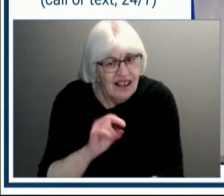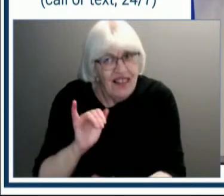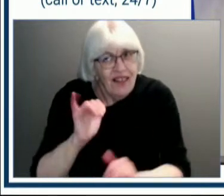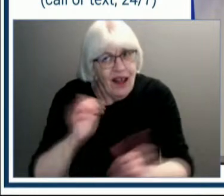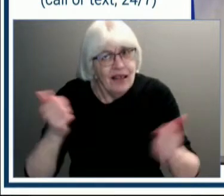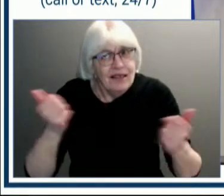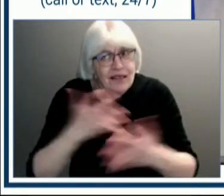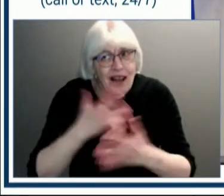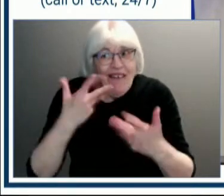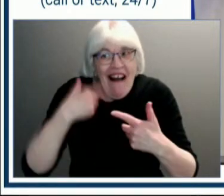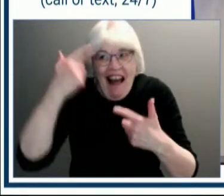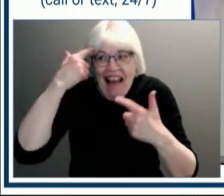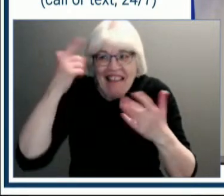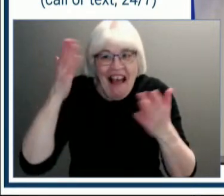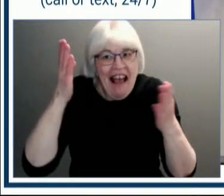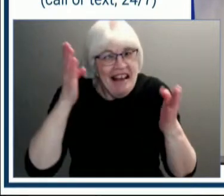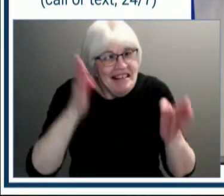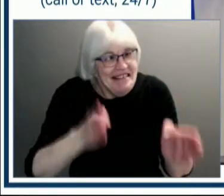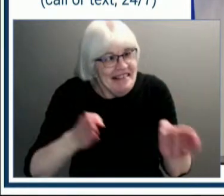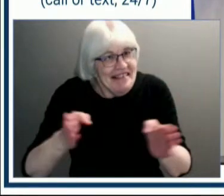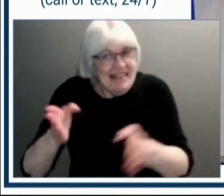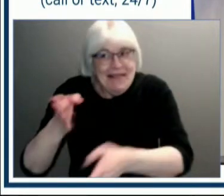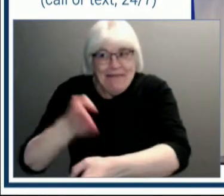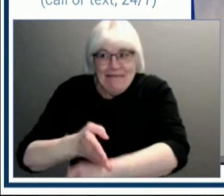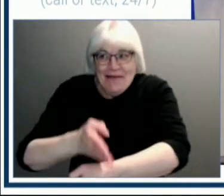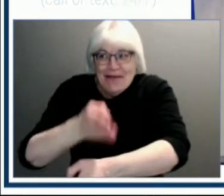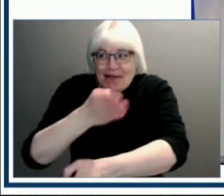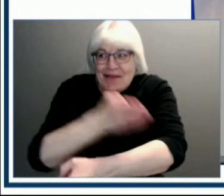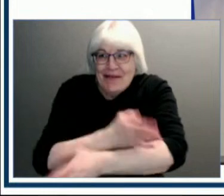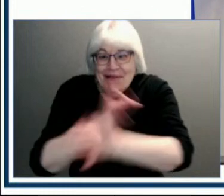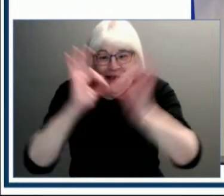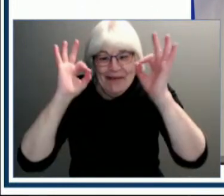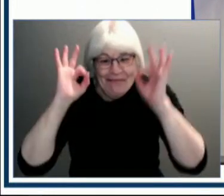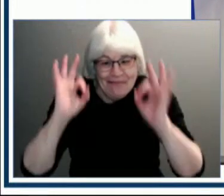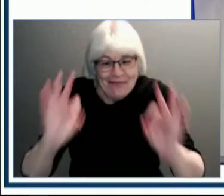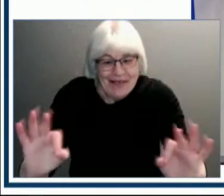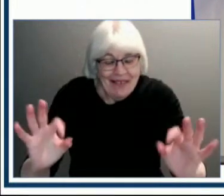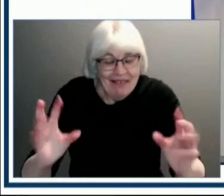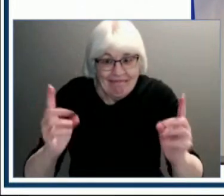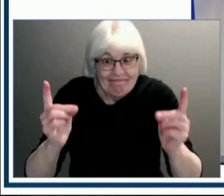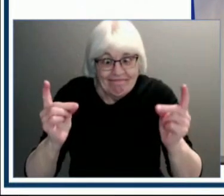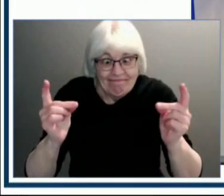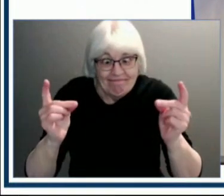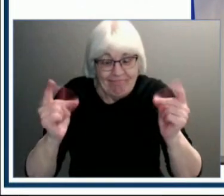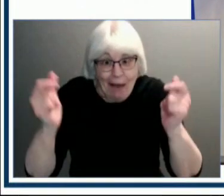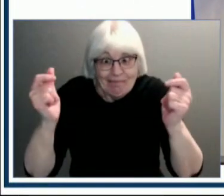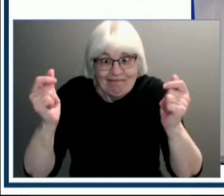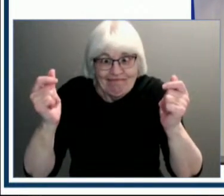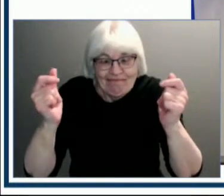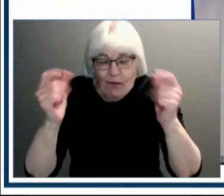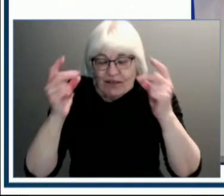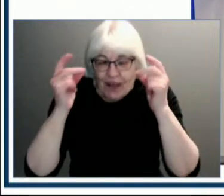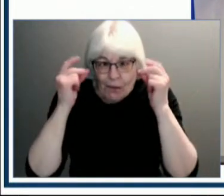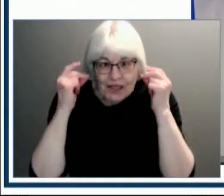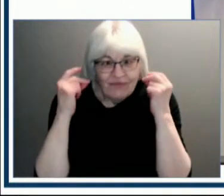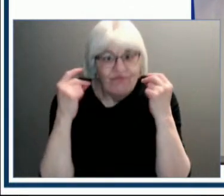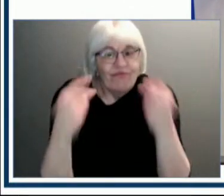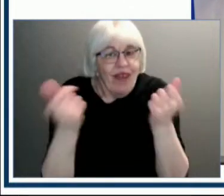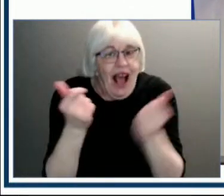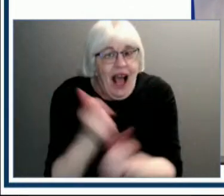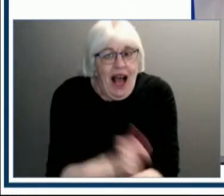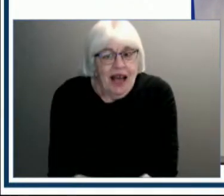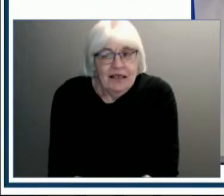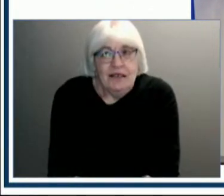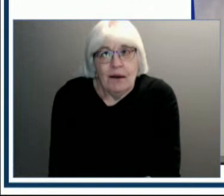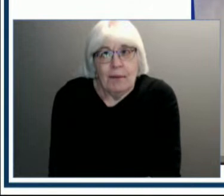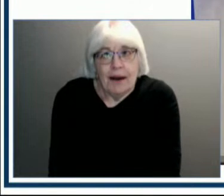available to every one of them, and possibly even sitting on their desks waiting for them. So we use this time to try to get that done.